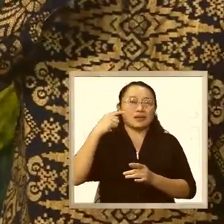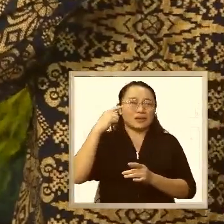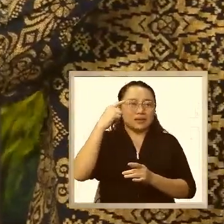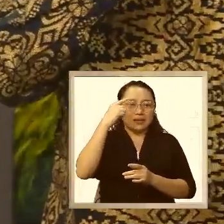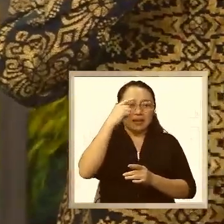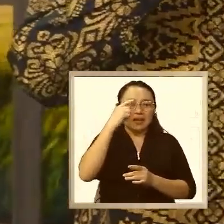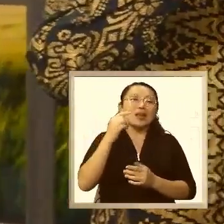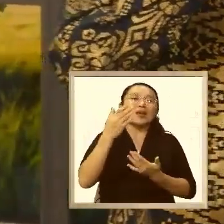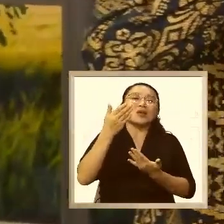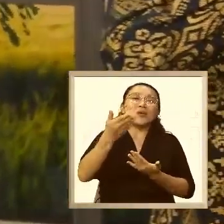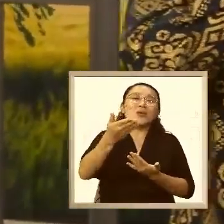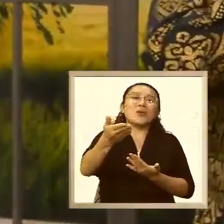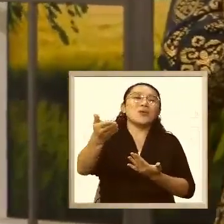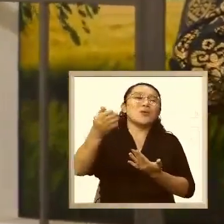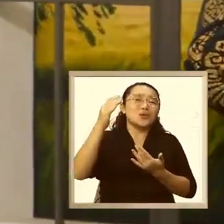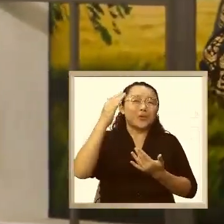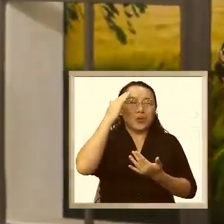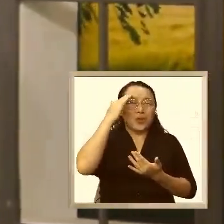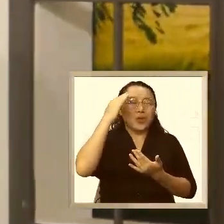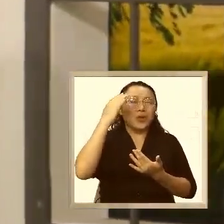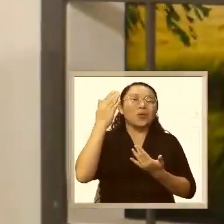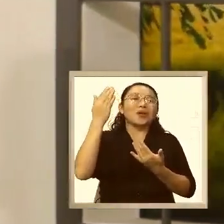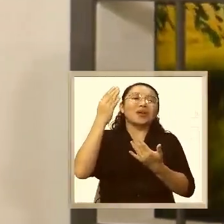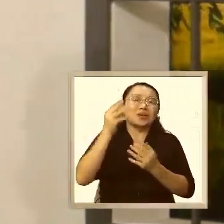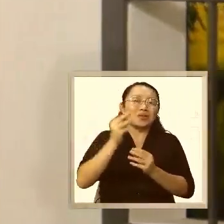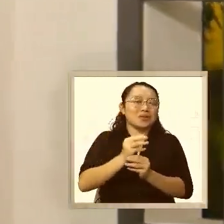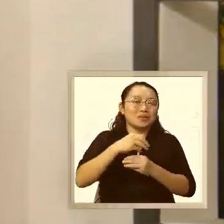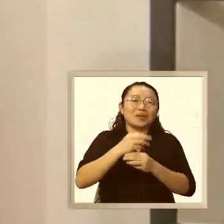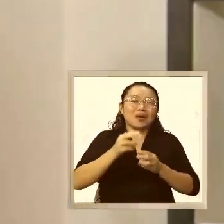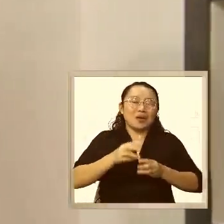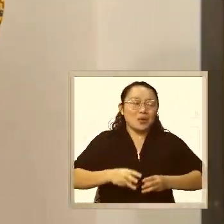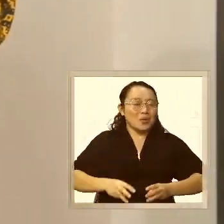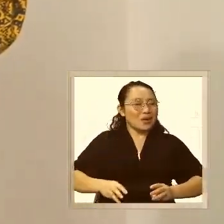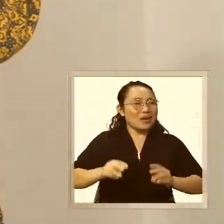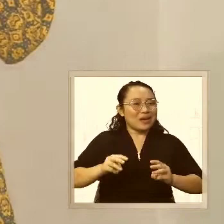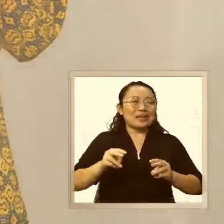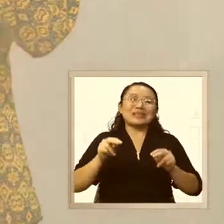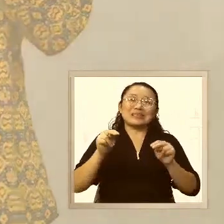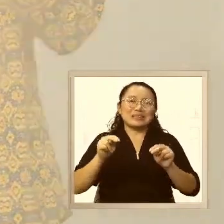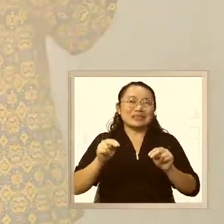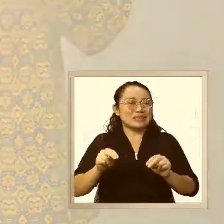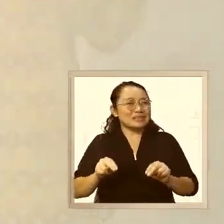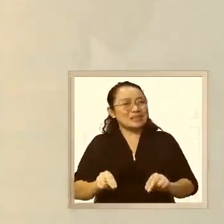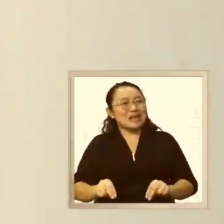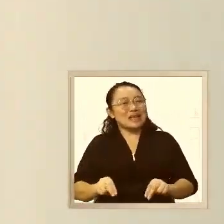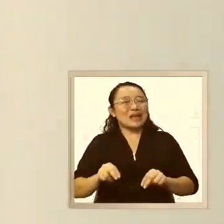face. You'll know he will make a way, it pays to